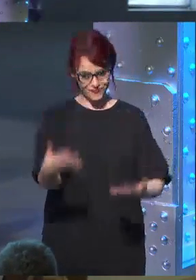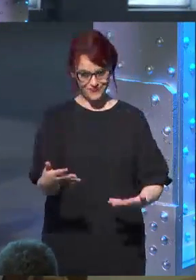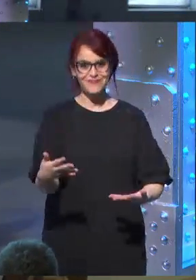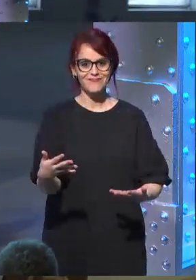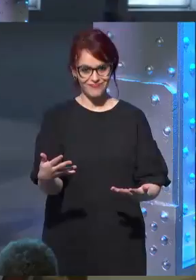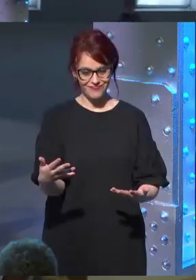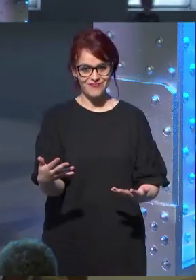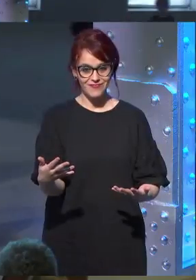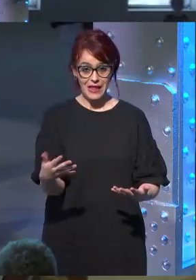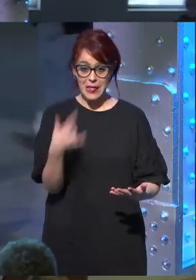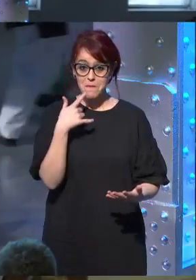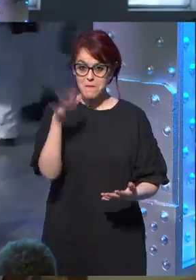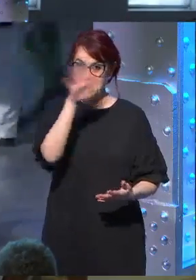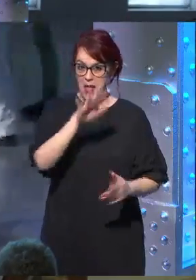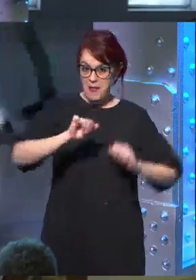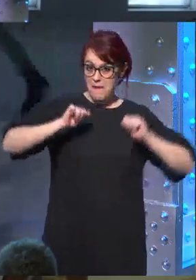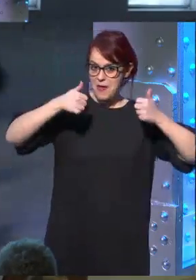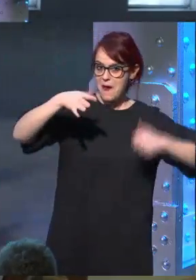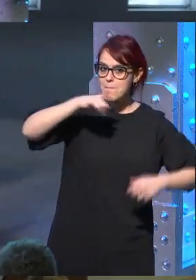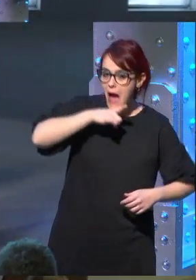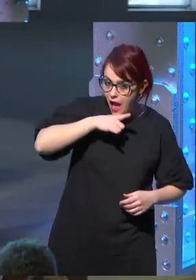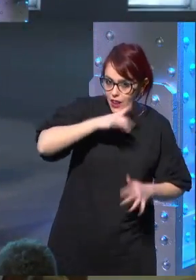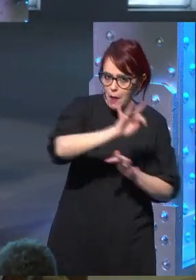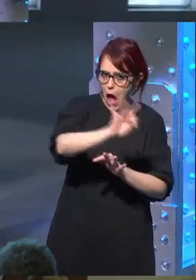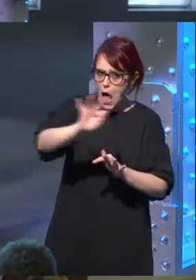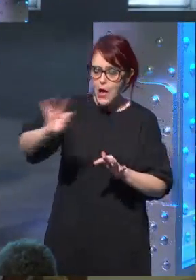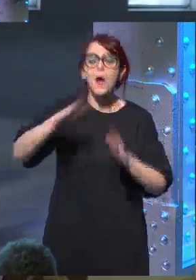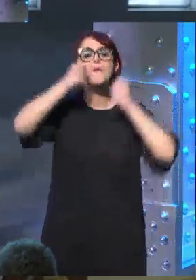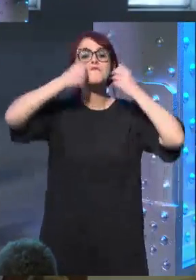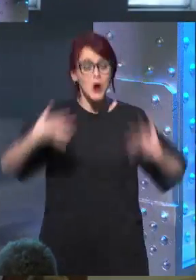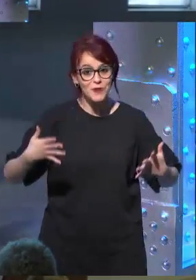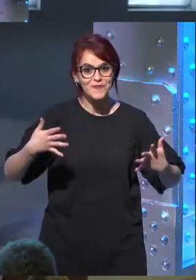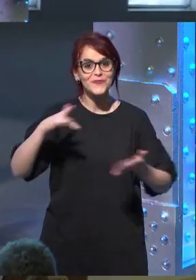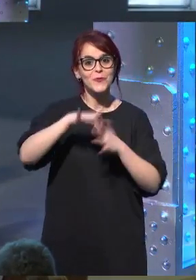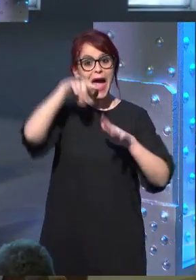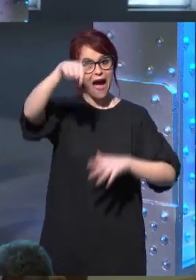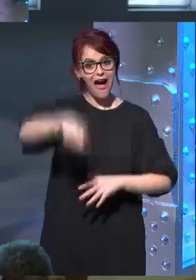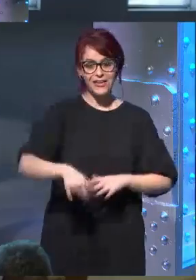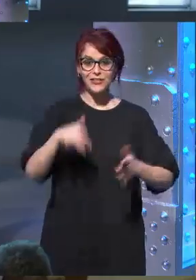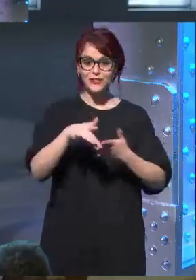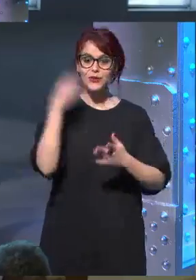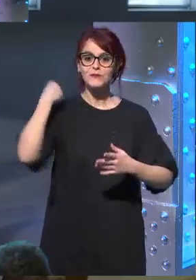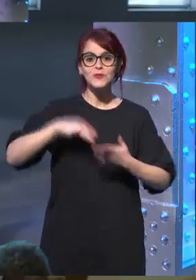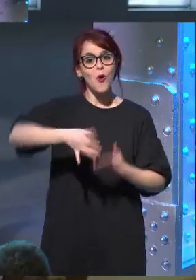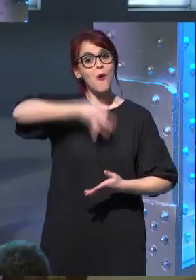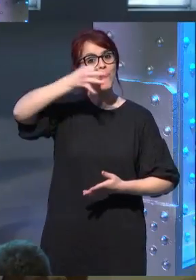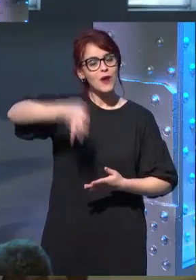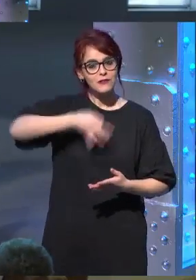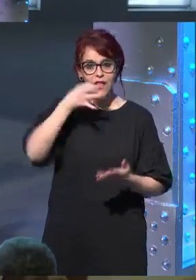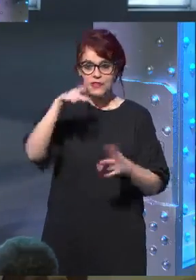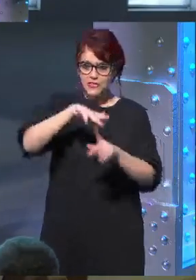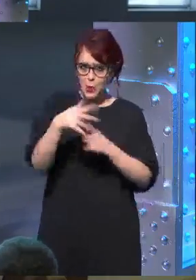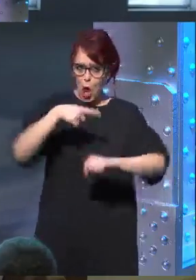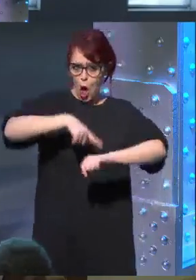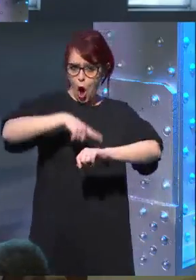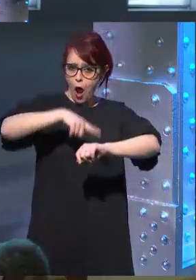Ahora sí. Now we're ready. We were going to have a bad start for this panel. Well, here we are